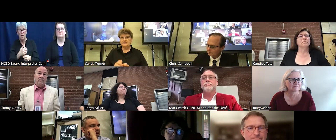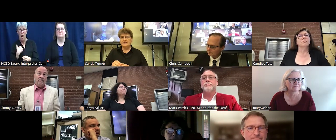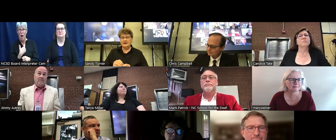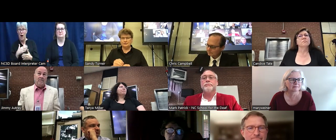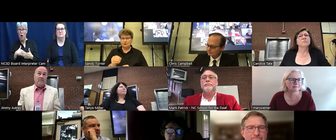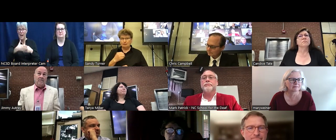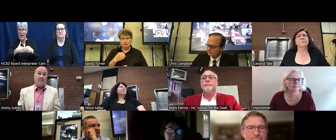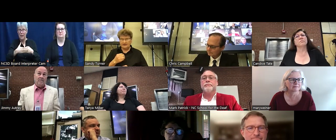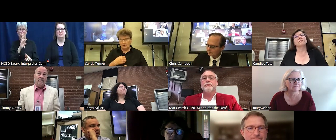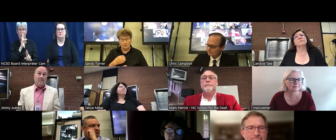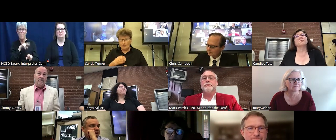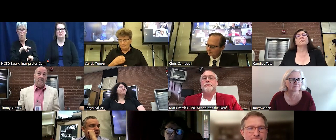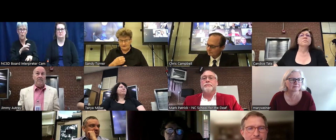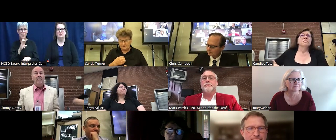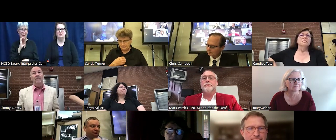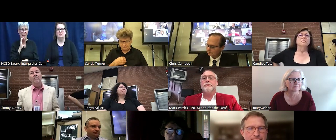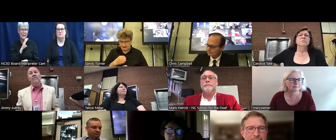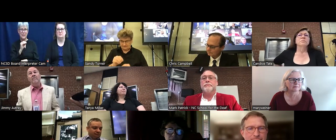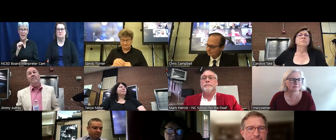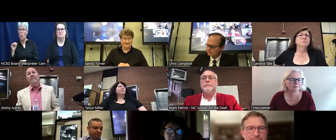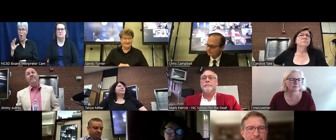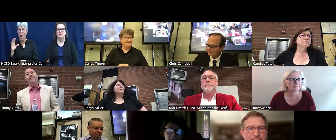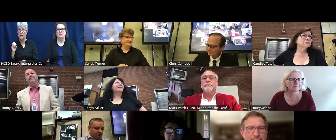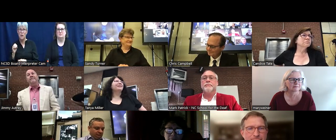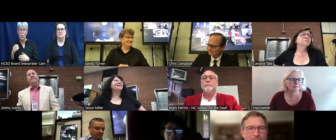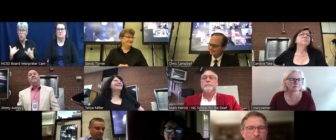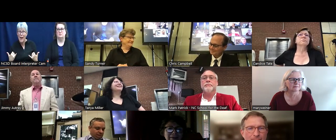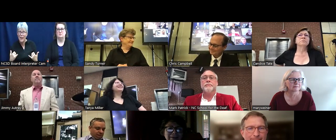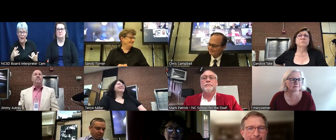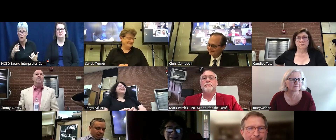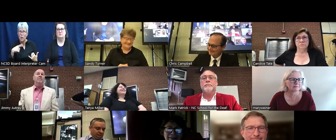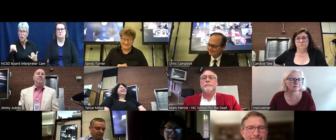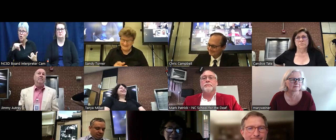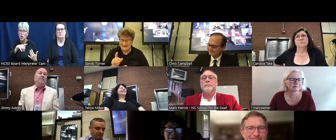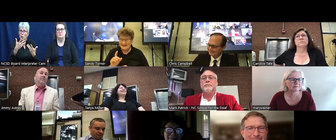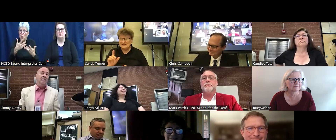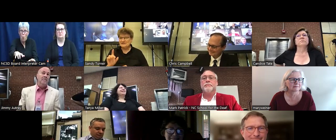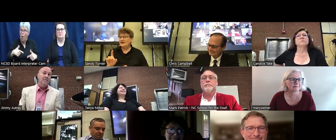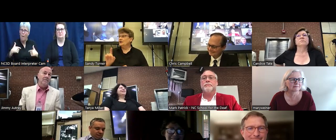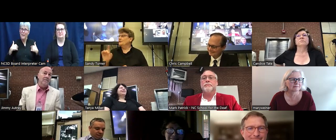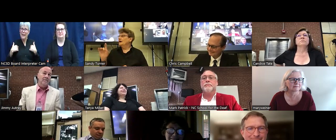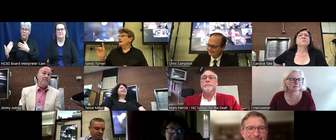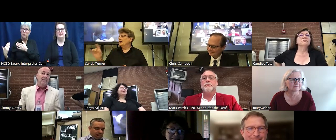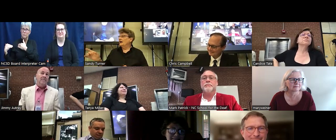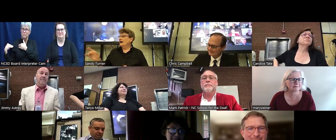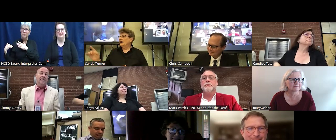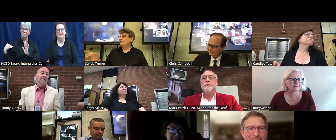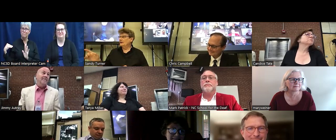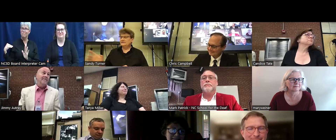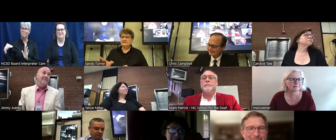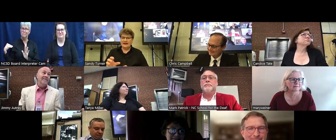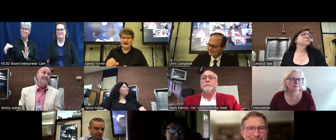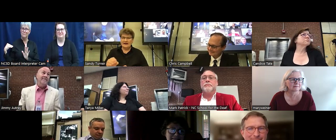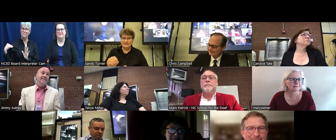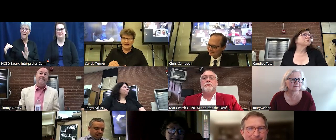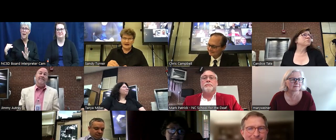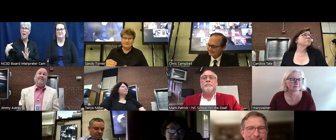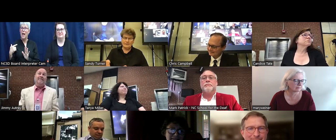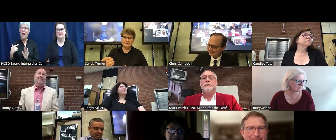Right now, you really don't want me to do that. So I would like to